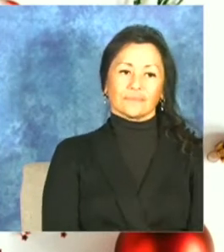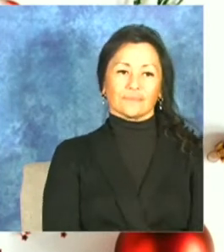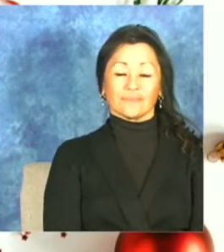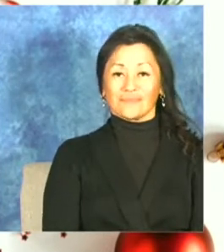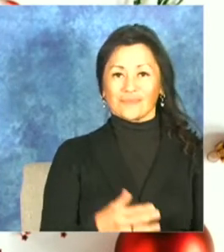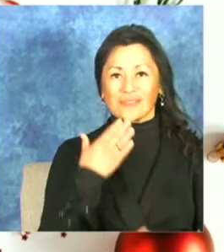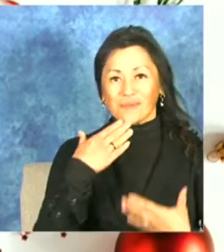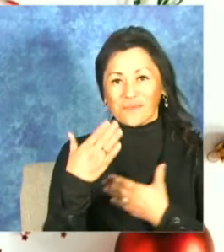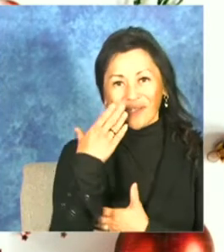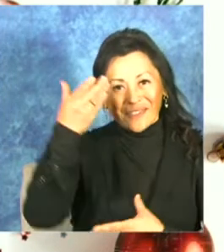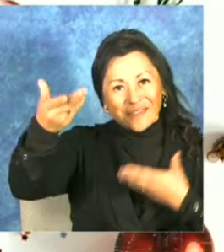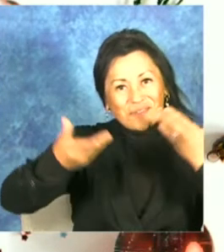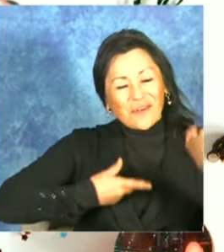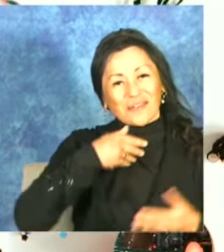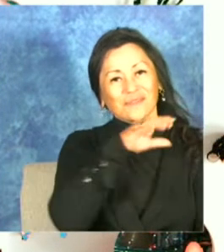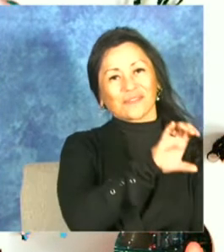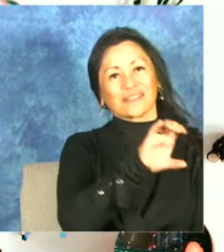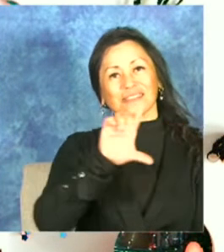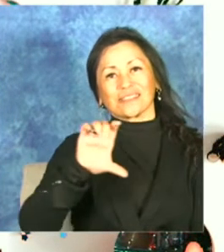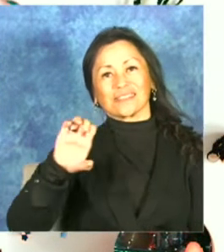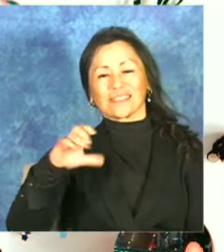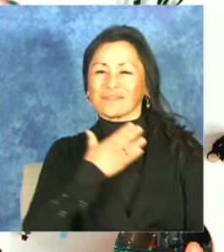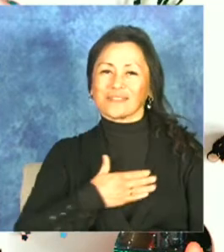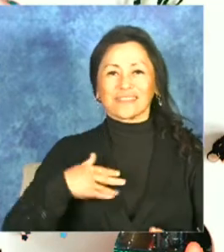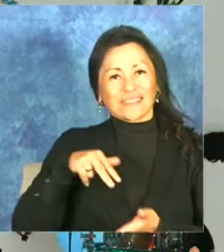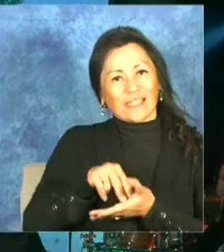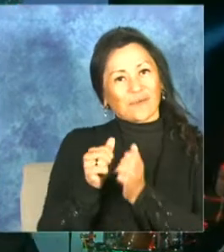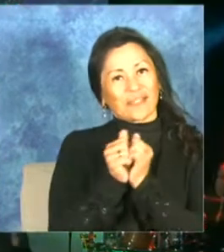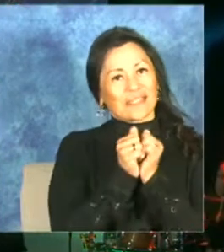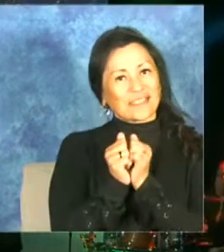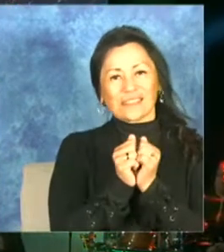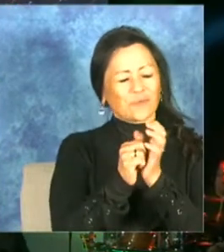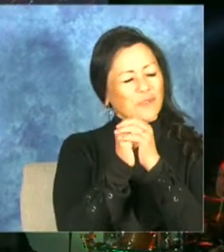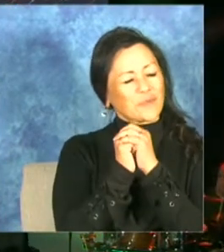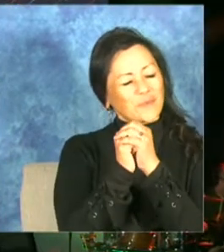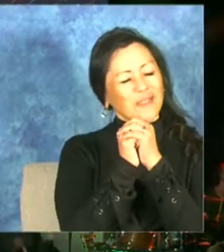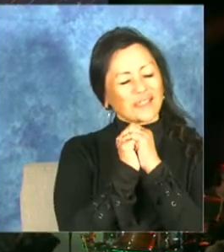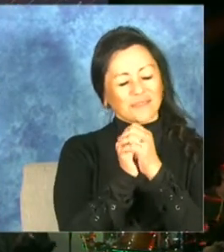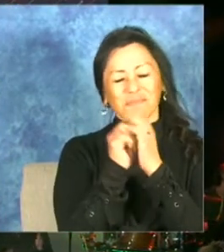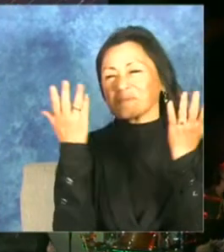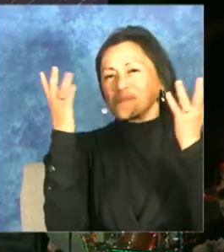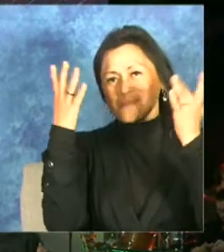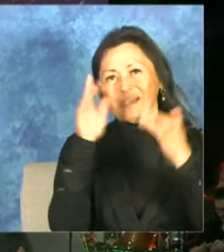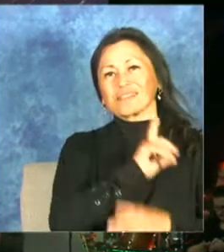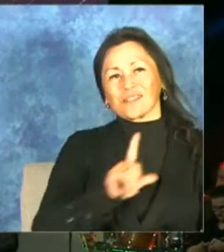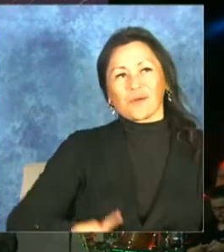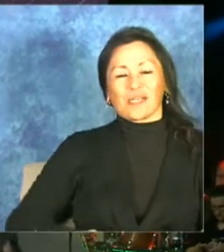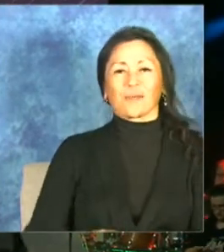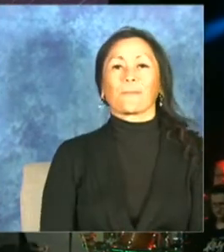Good morning. Welcome to Christian Life Center. Will you please stand with us as we get ready to praise the Lord?